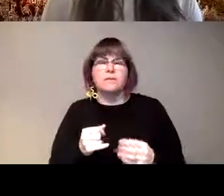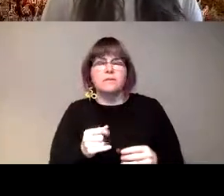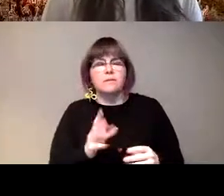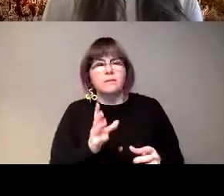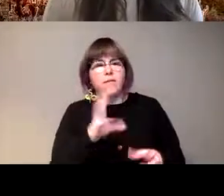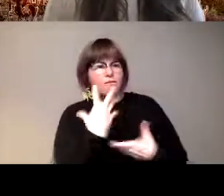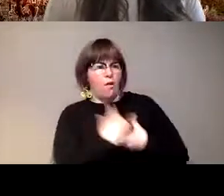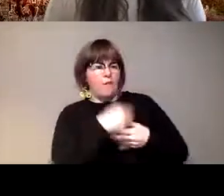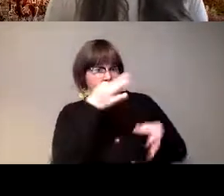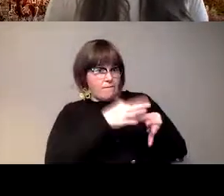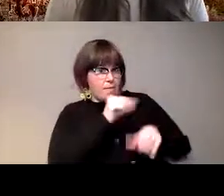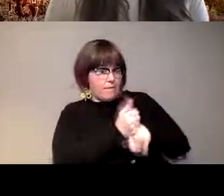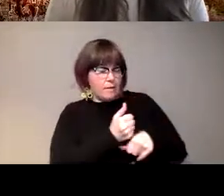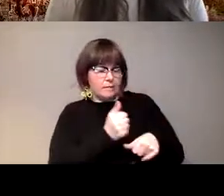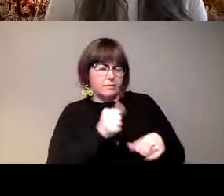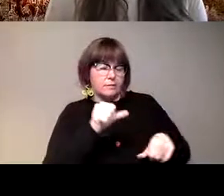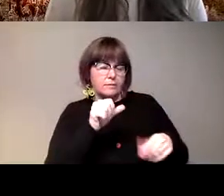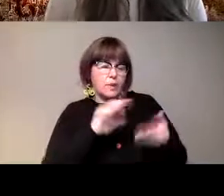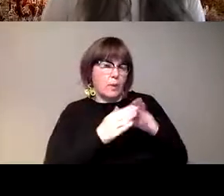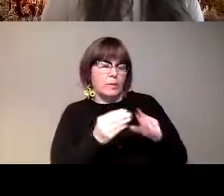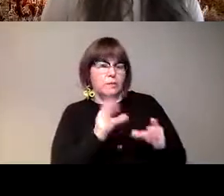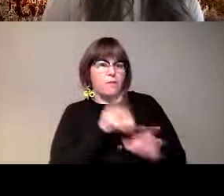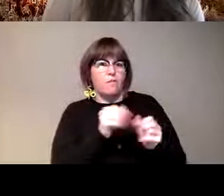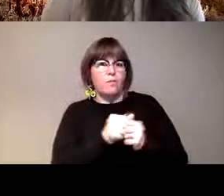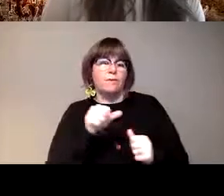in citizen science. So